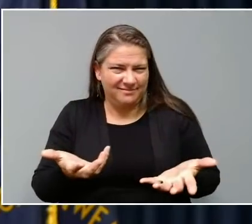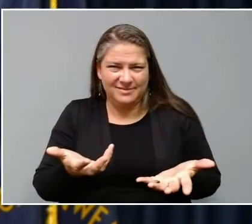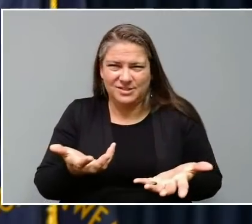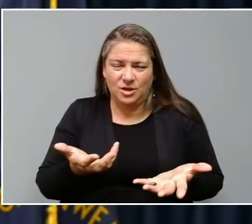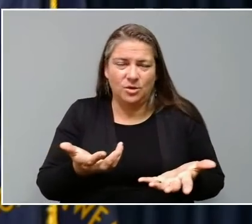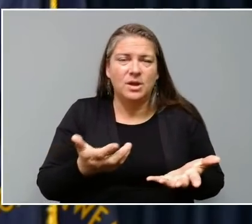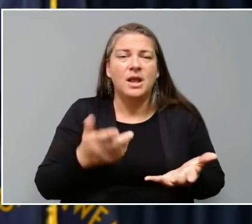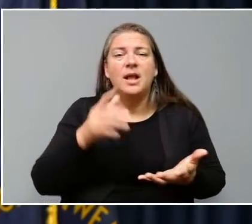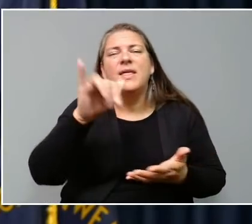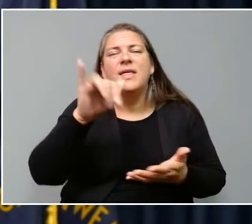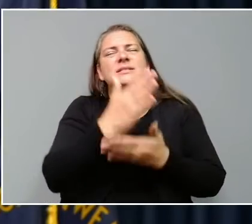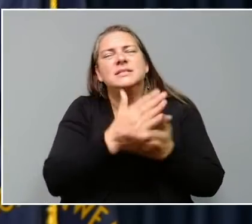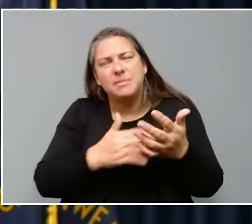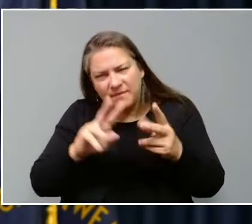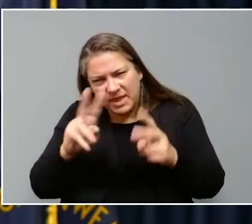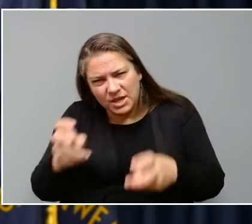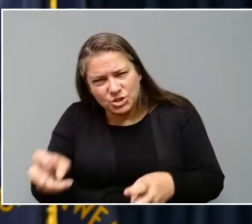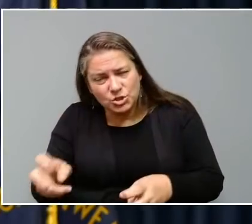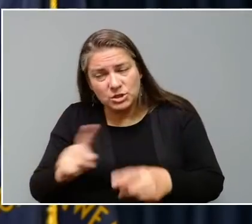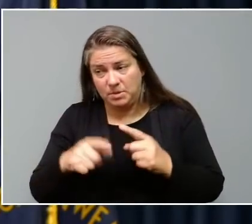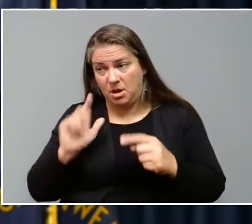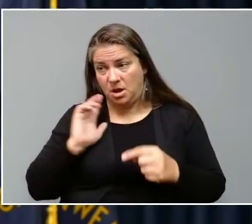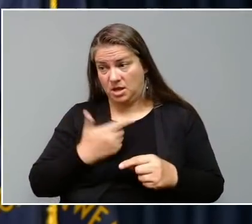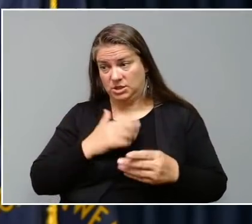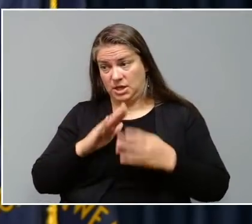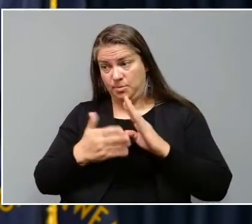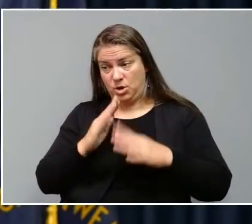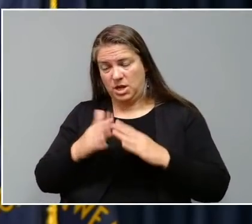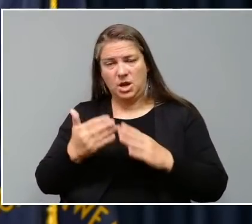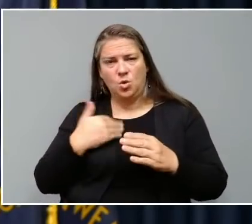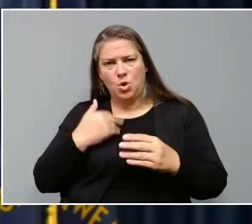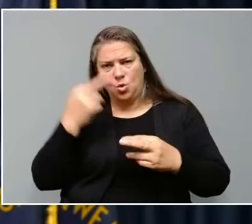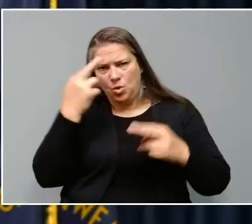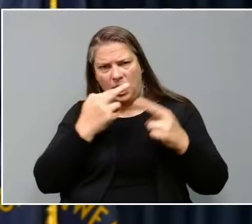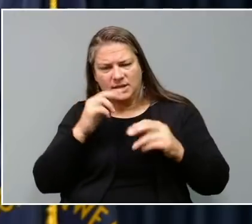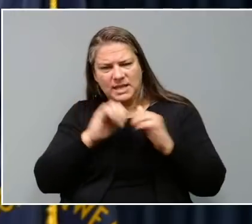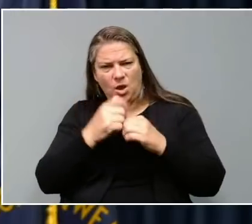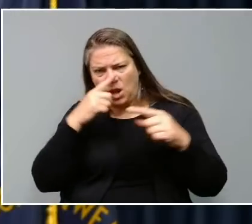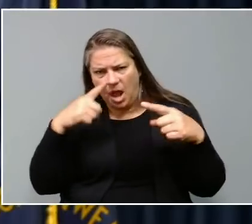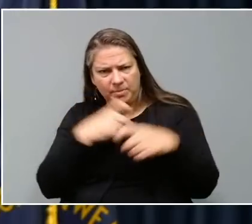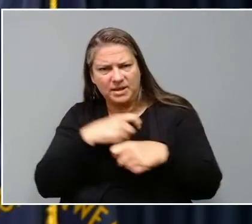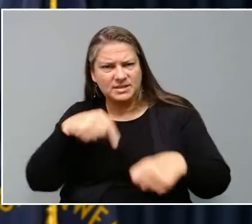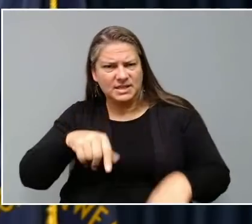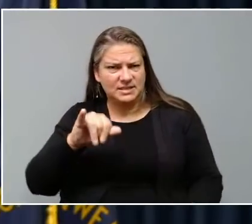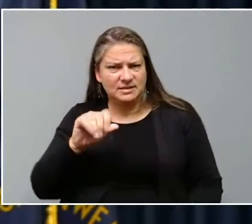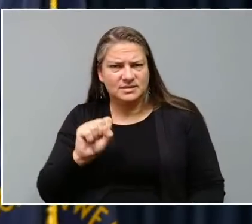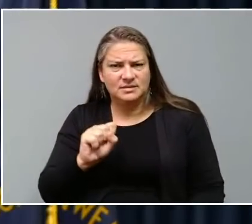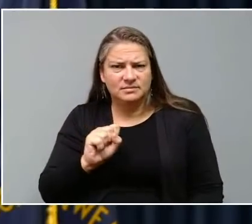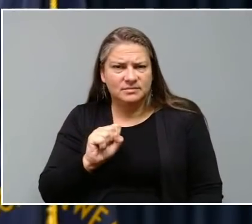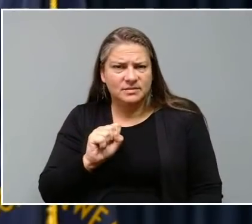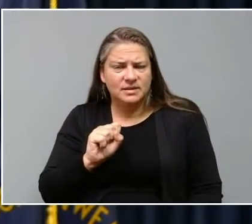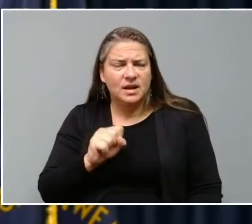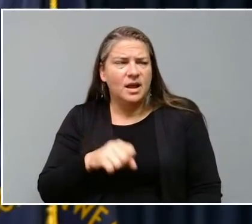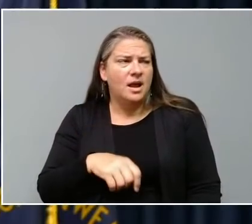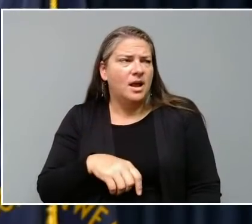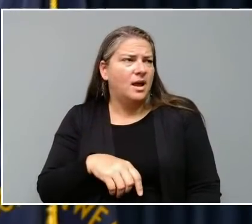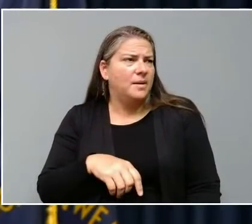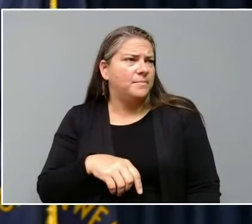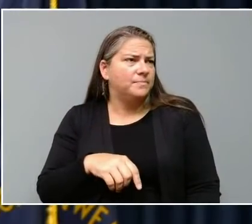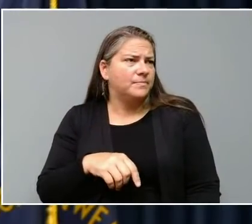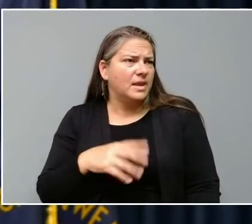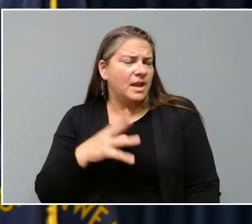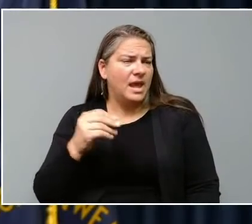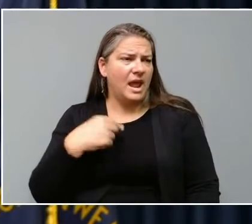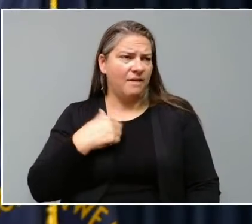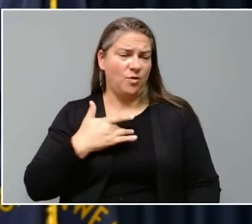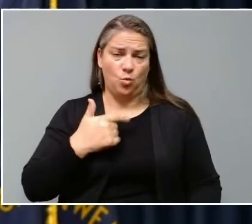as a community, coming to realize the more complicated nature of what we're facing. And I believe, listen, we're taking on a